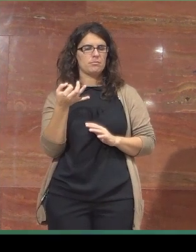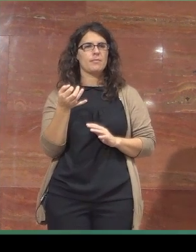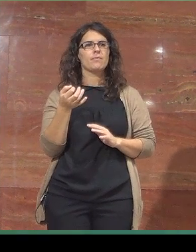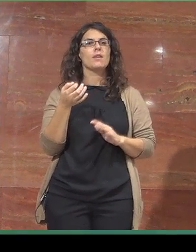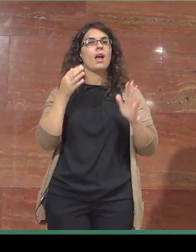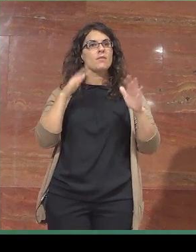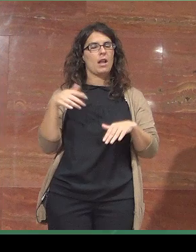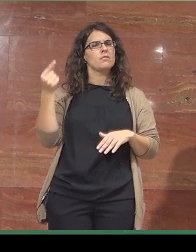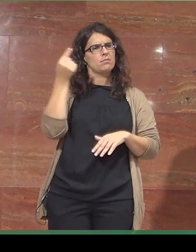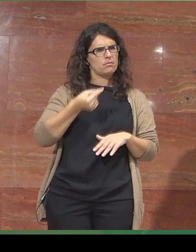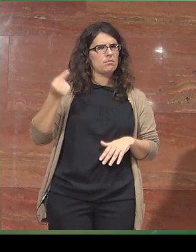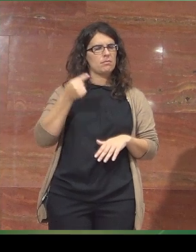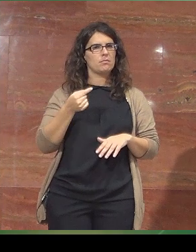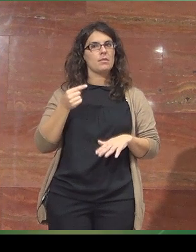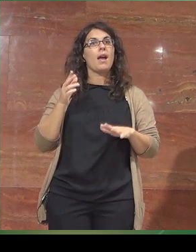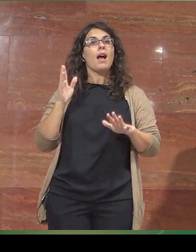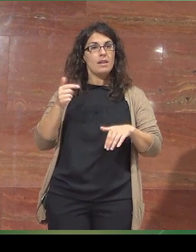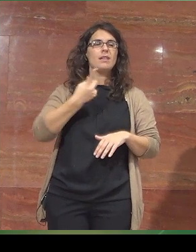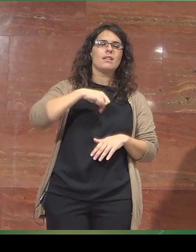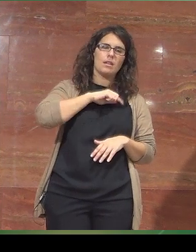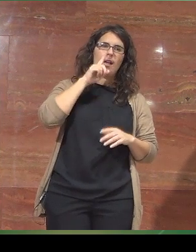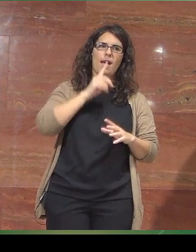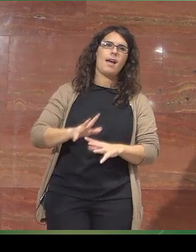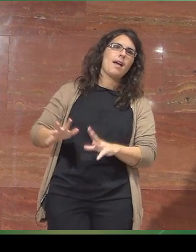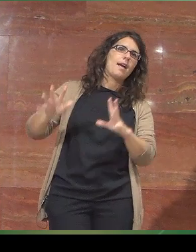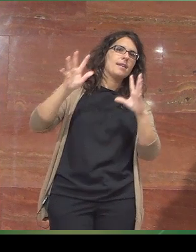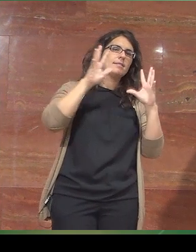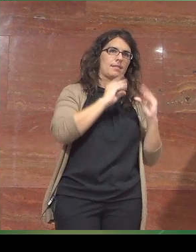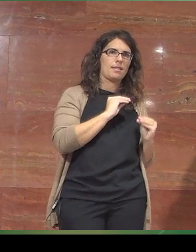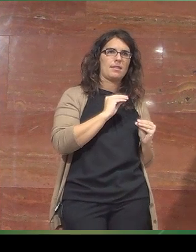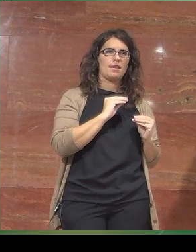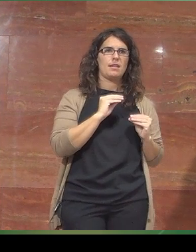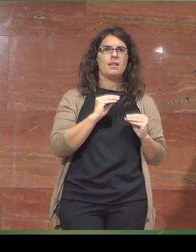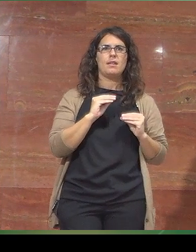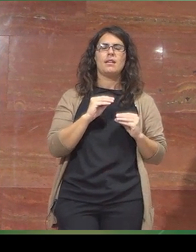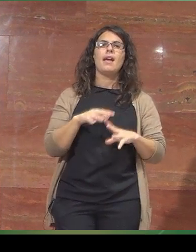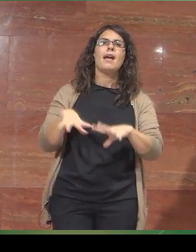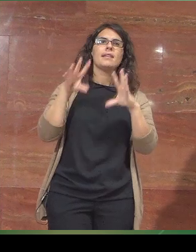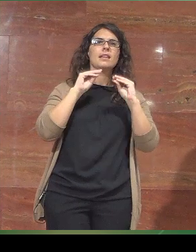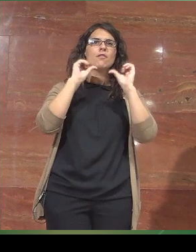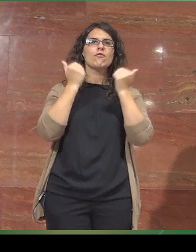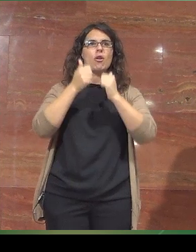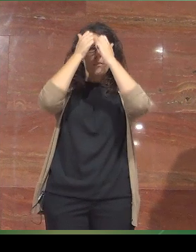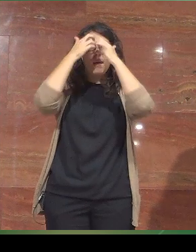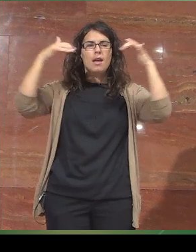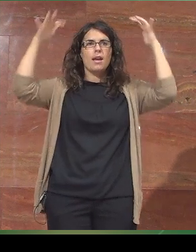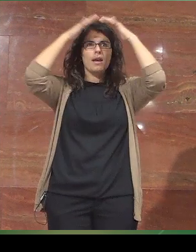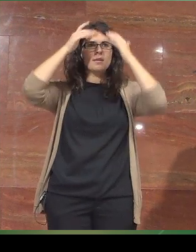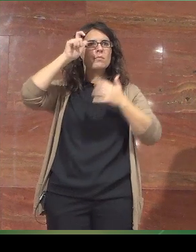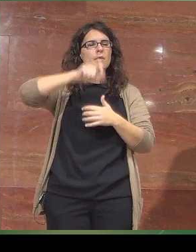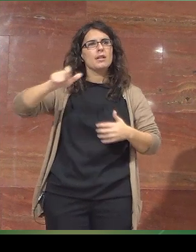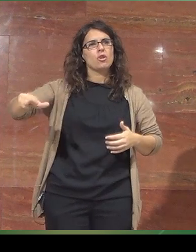of how people see the city, what landmarks are important to them,